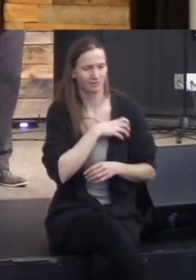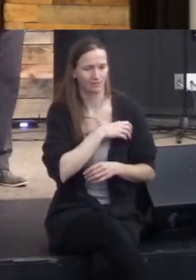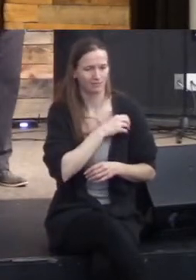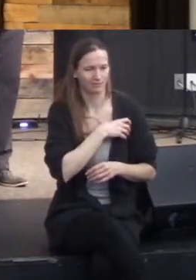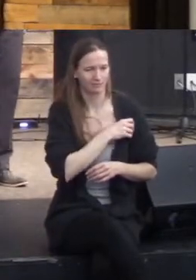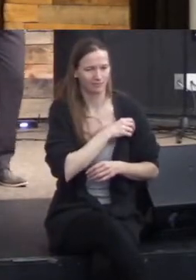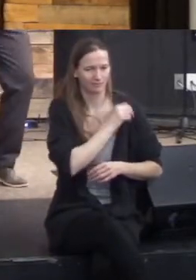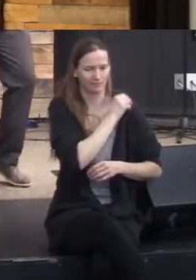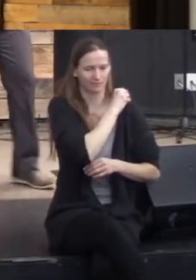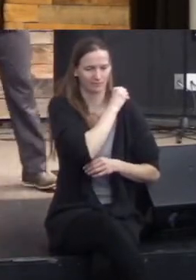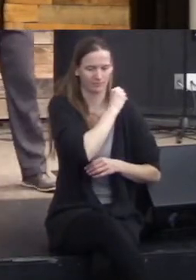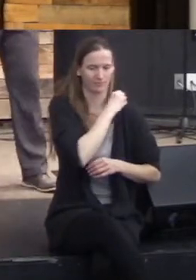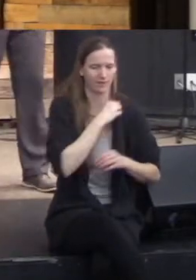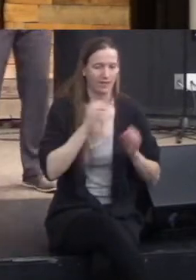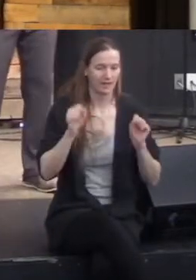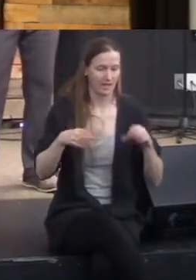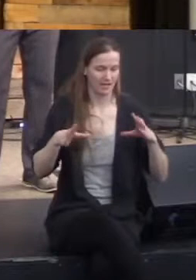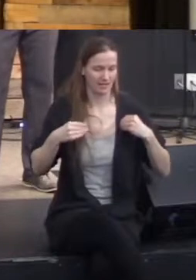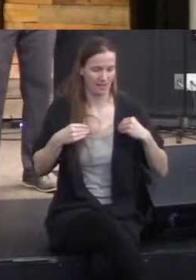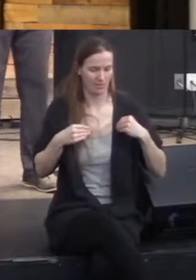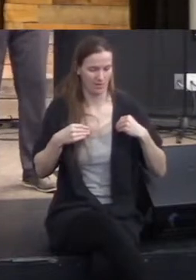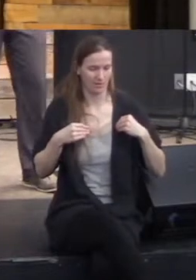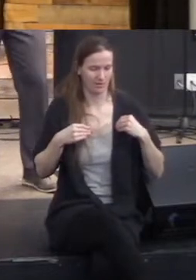Or you can accept it as it was meant to be.